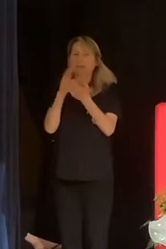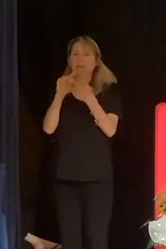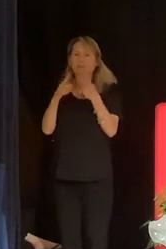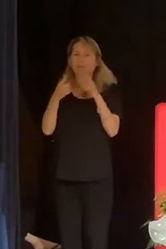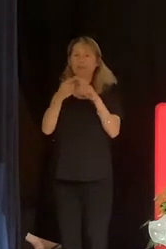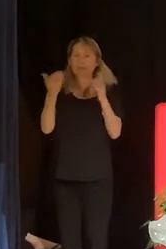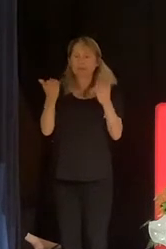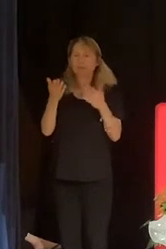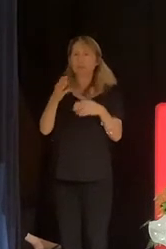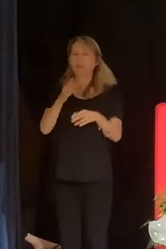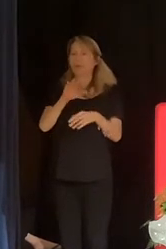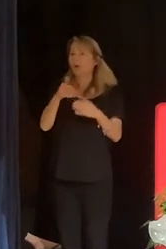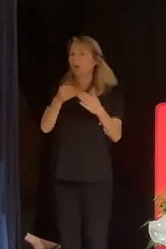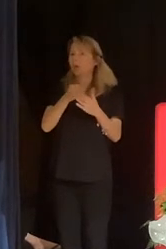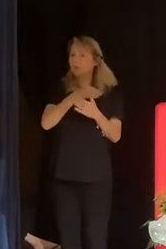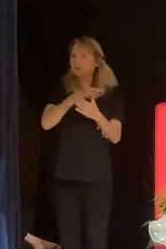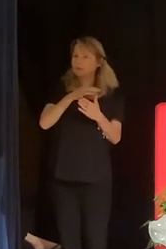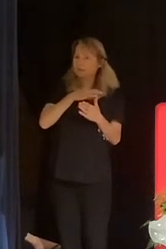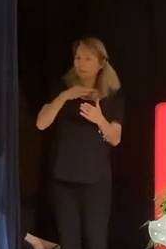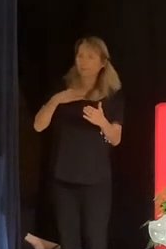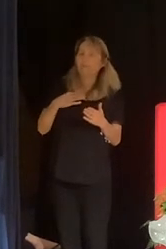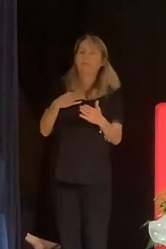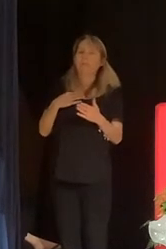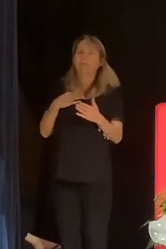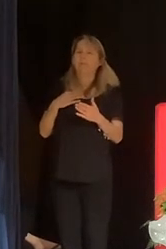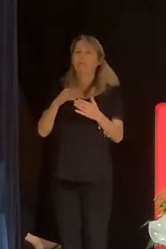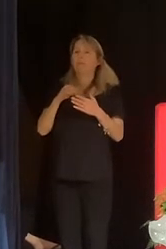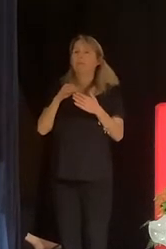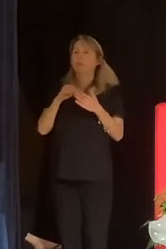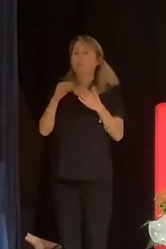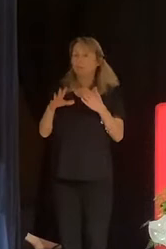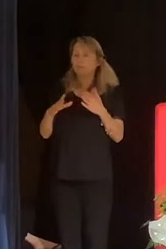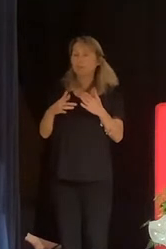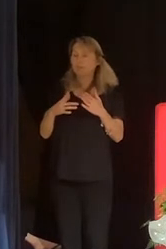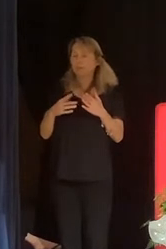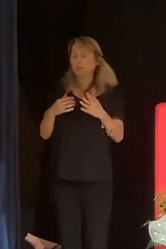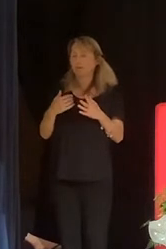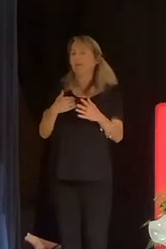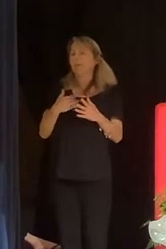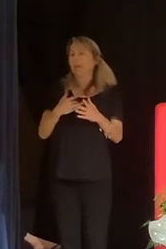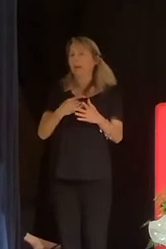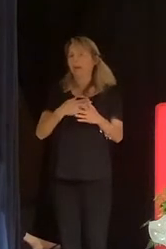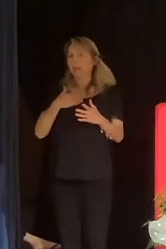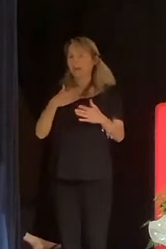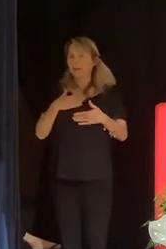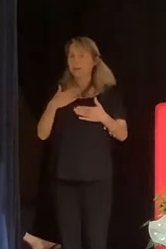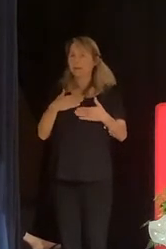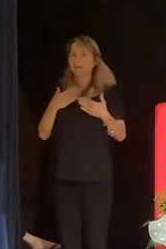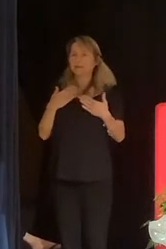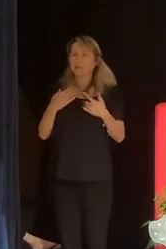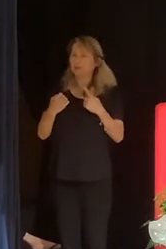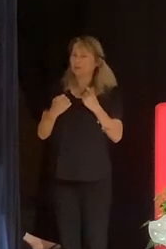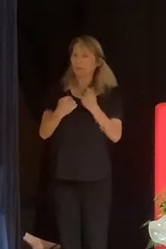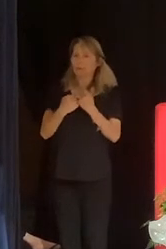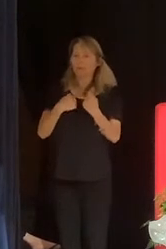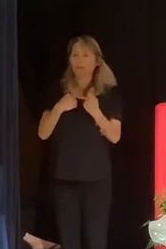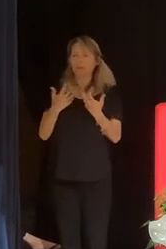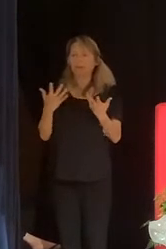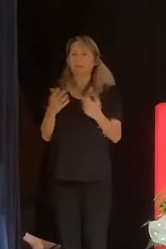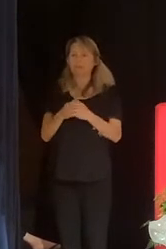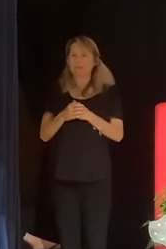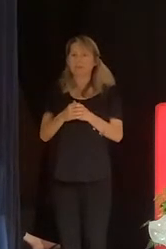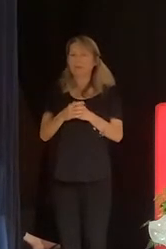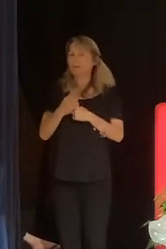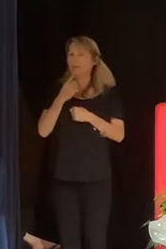Every teacher and student that make me feel happy, and I have been supported greenly. I